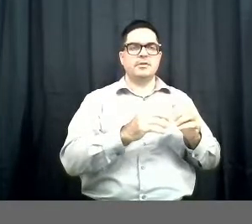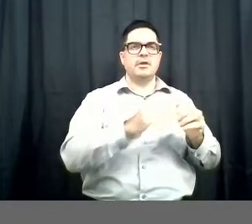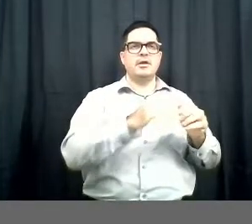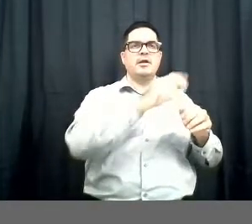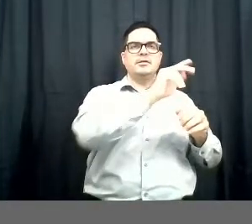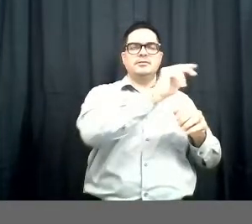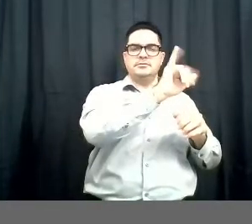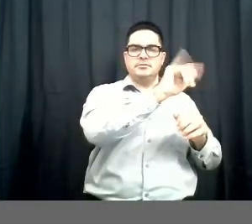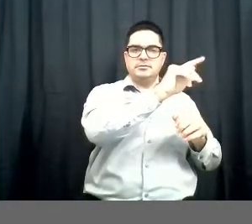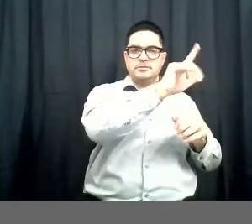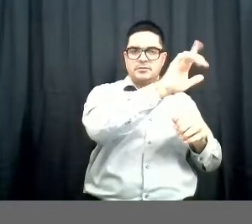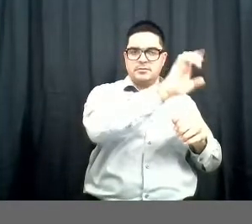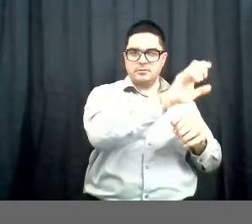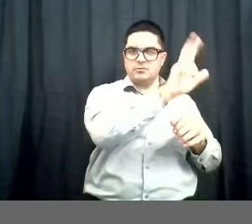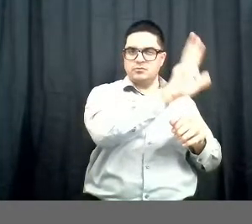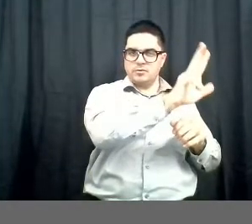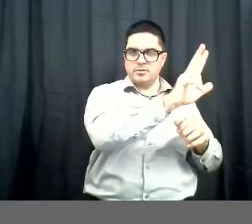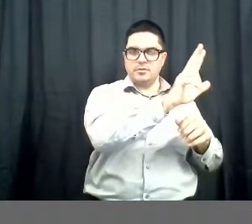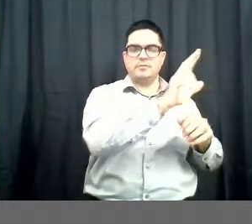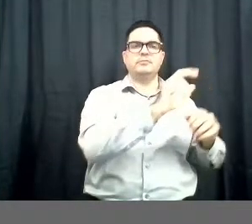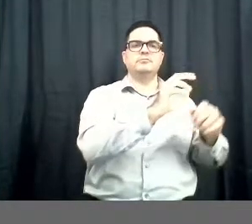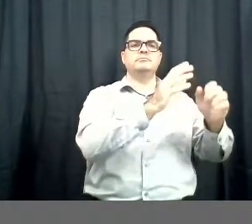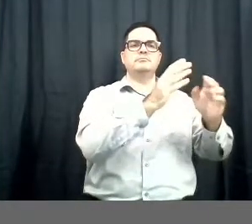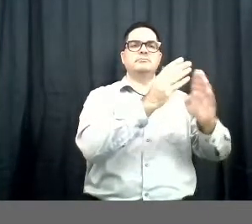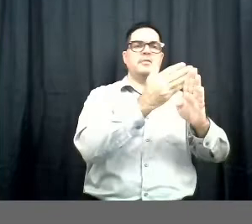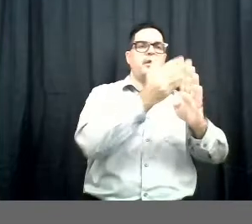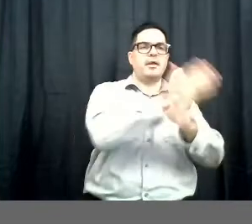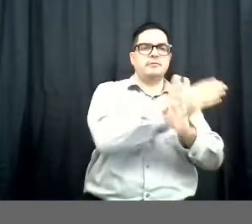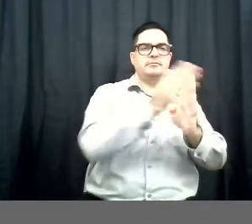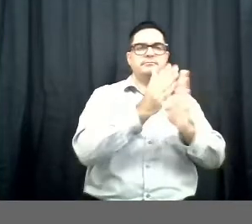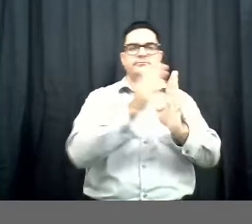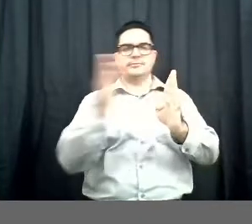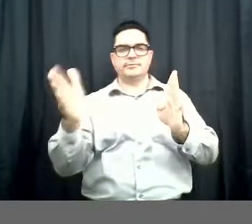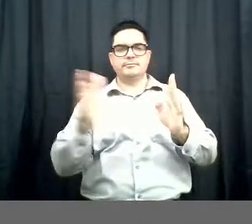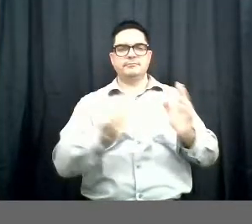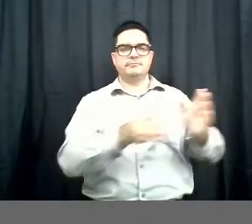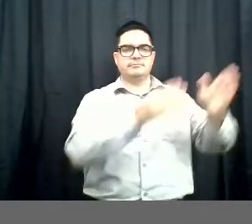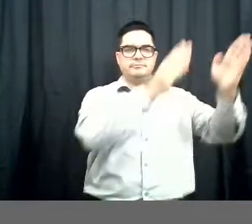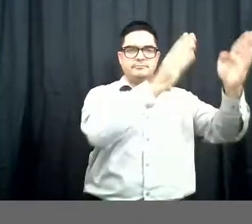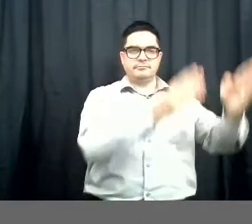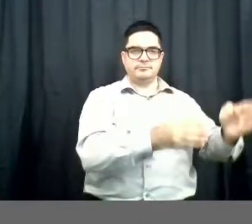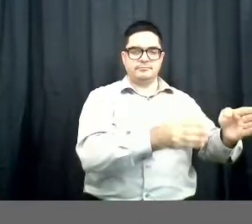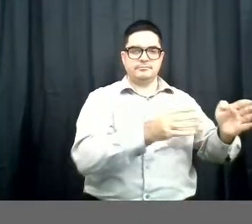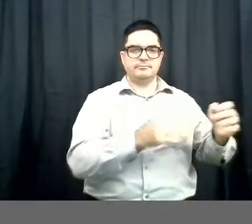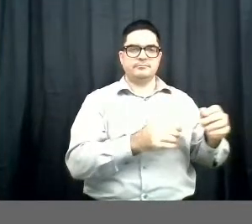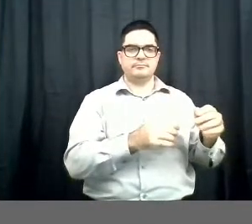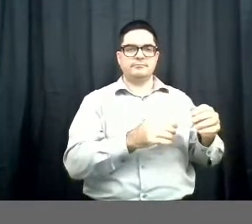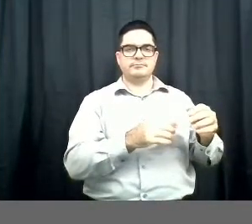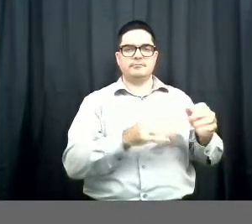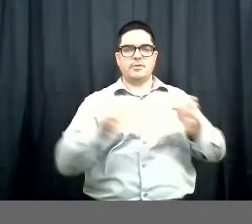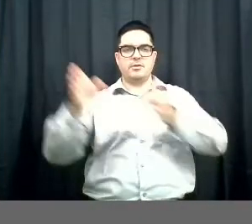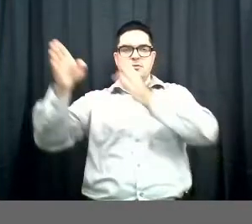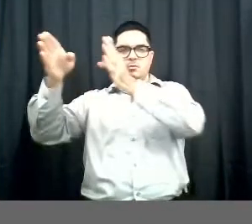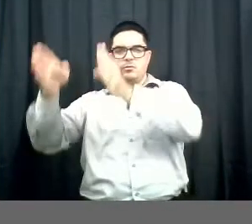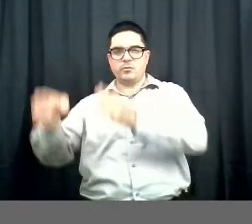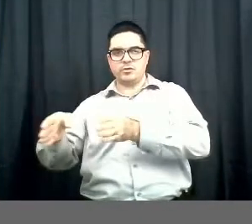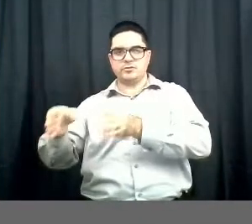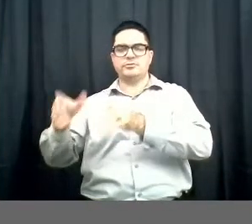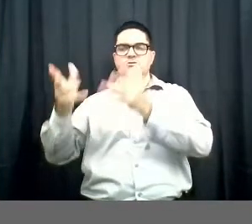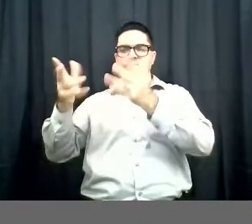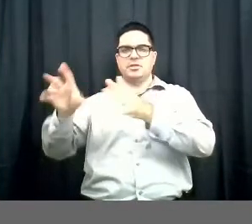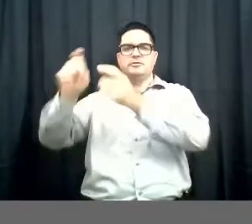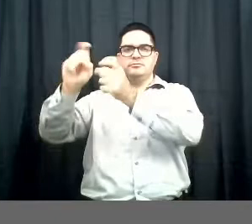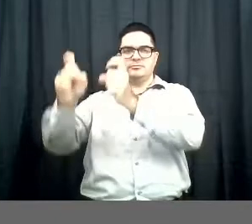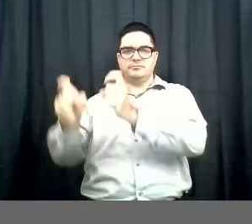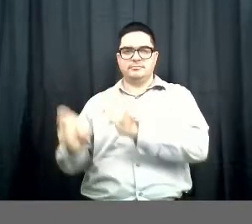1st, 2021. So in the right column, you'll see the terms of the revised proposal. The proposal includes